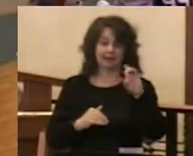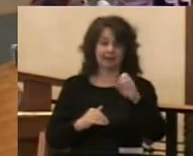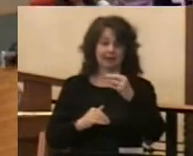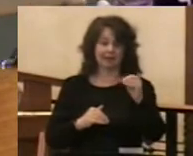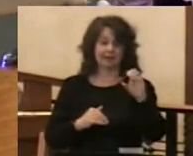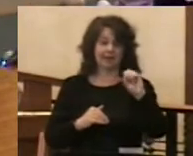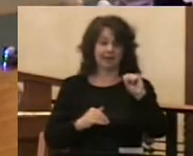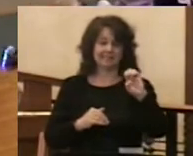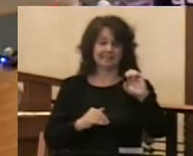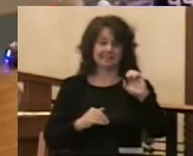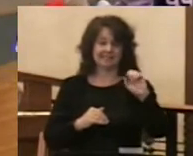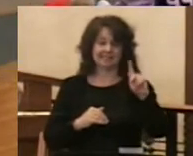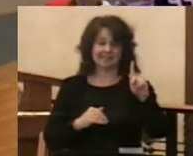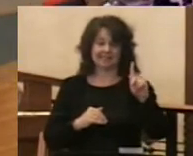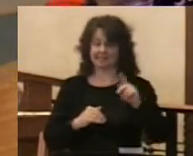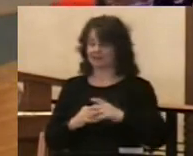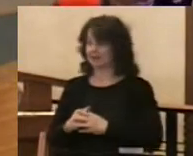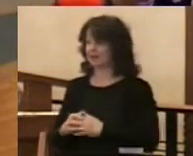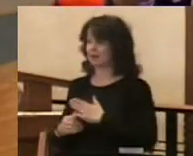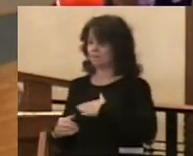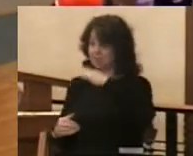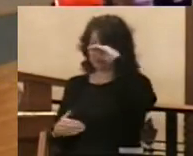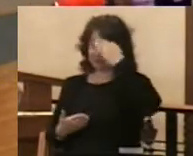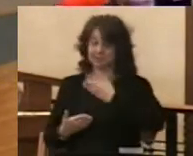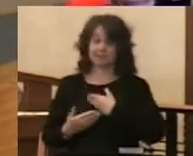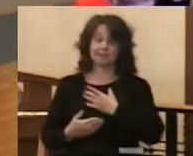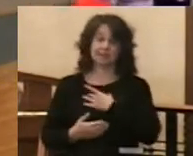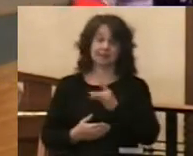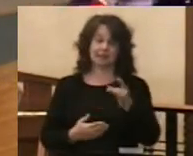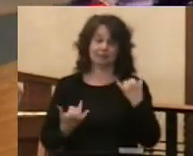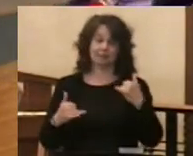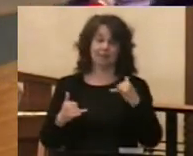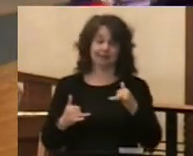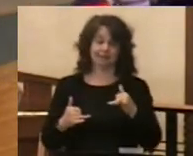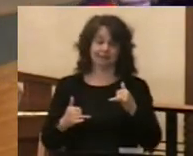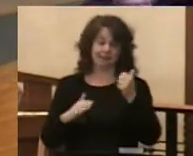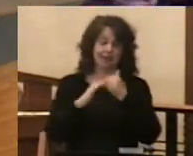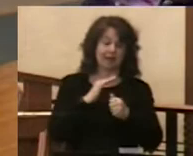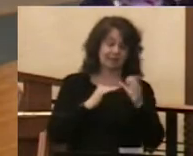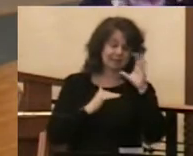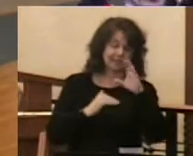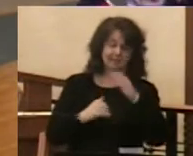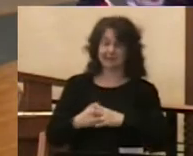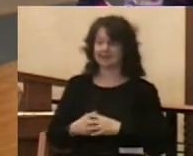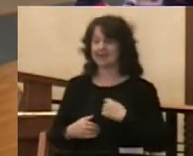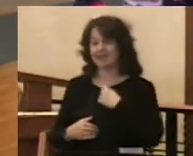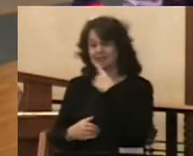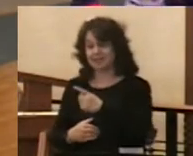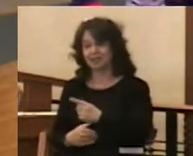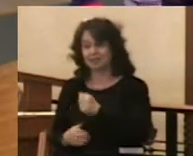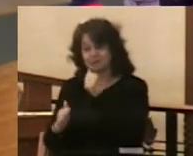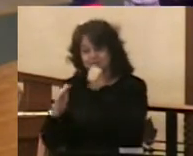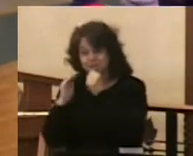boys like to play hide and seek. And I can let you in on a secret. They're not very good at hiding.